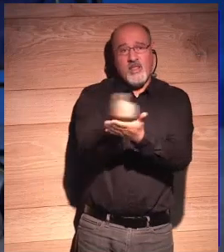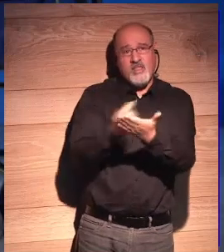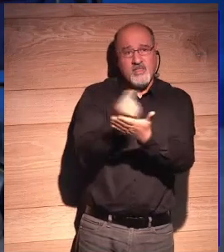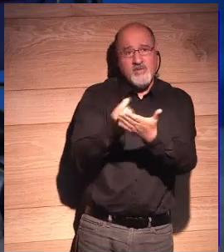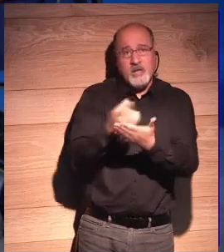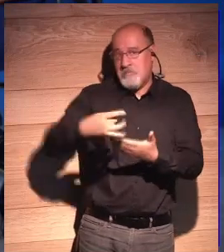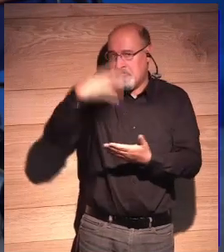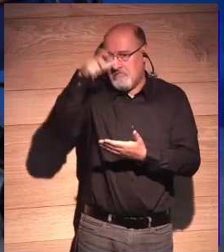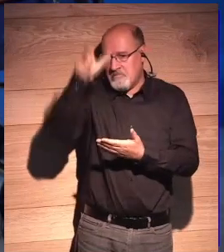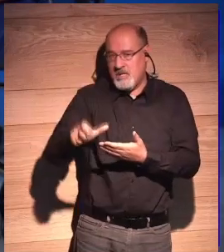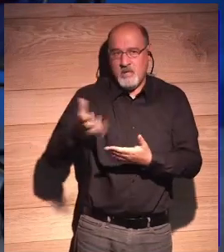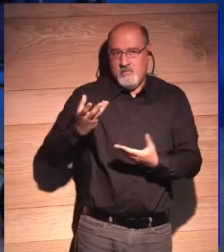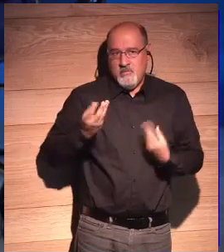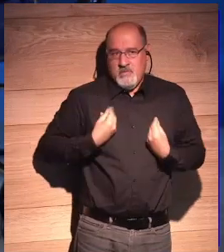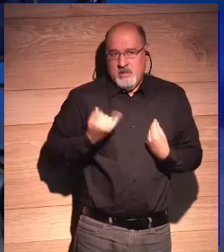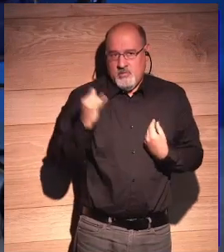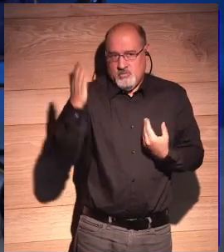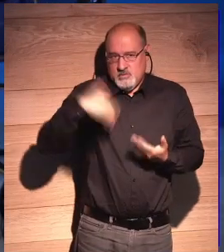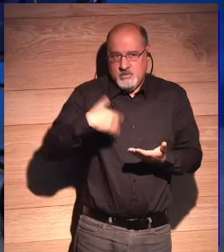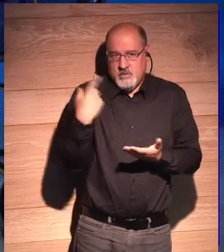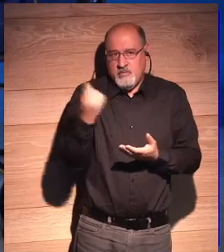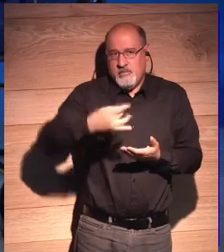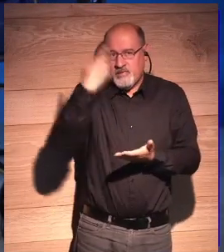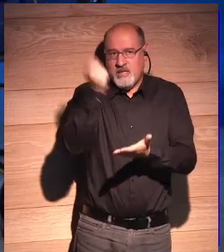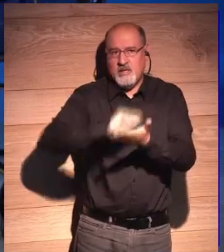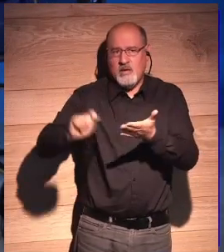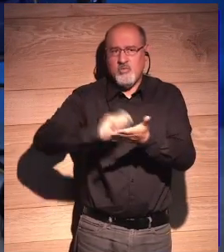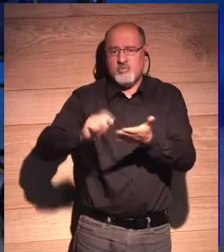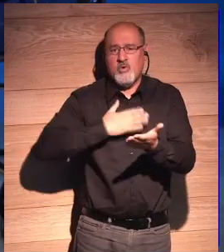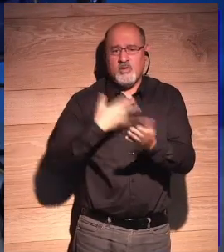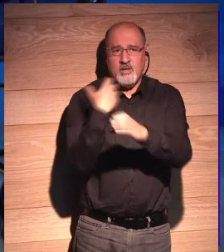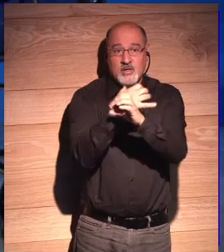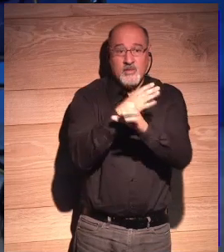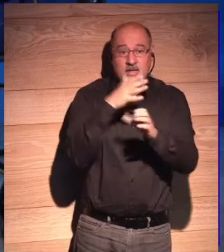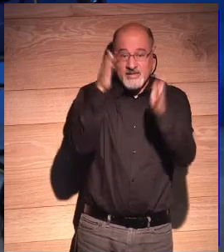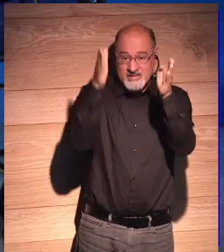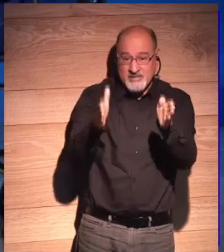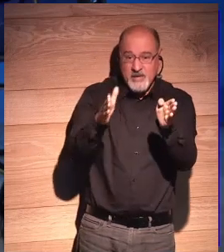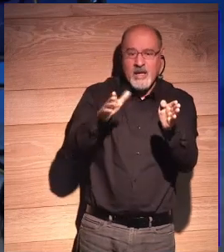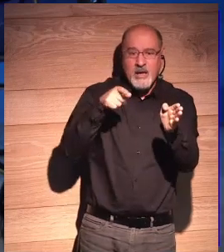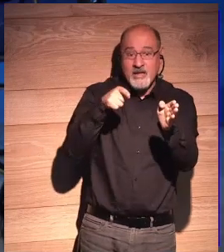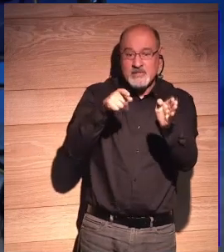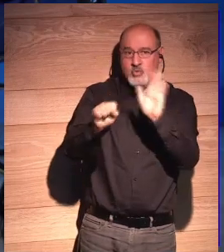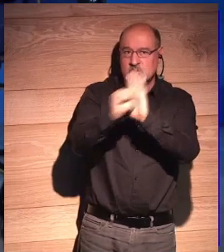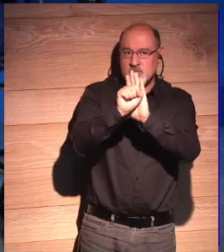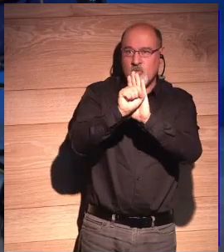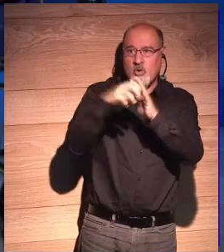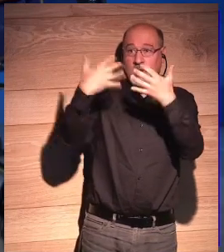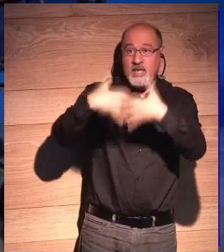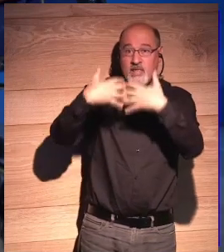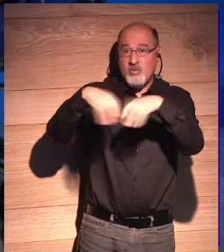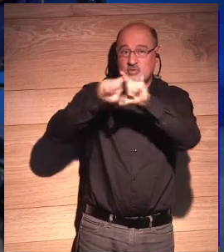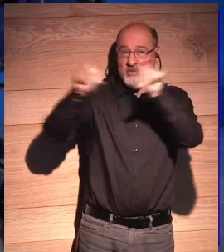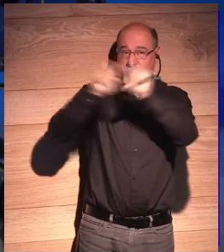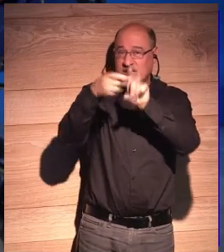Pussy, who was a fictitious a cartoonist, and used that character to hate the rest of the industry, including